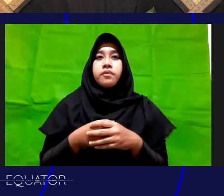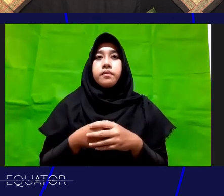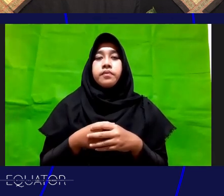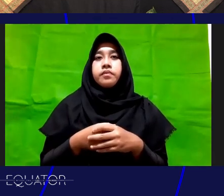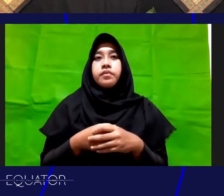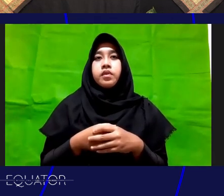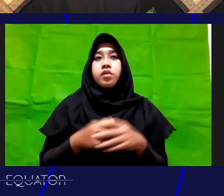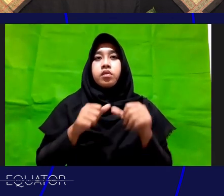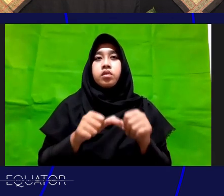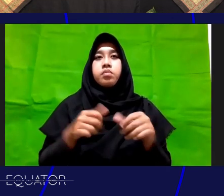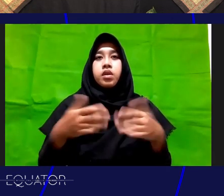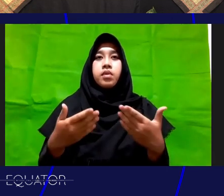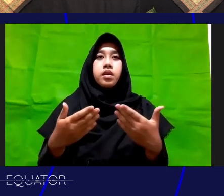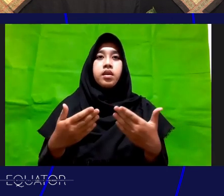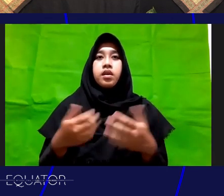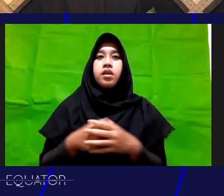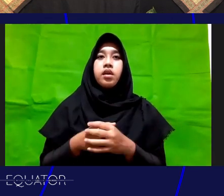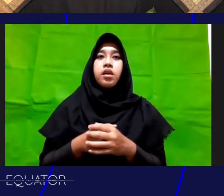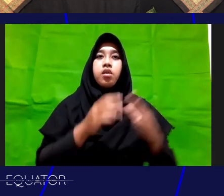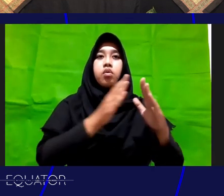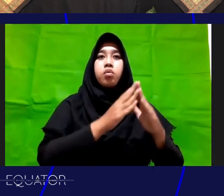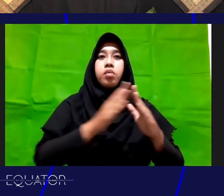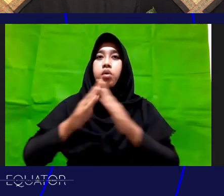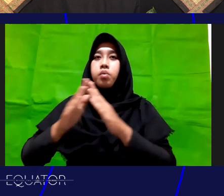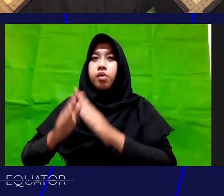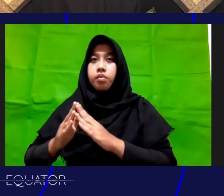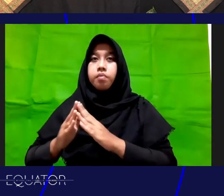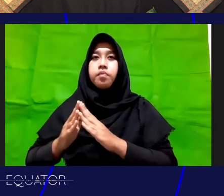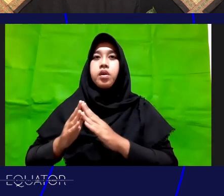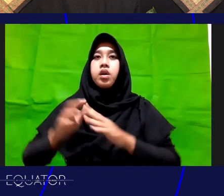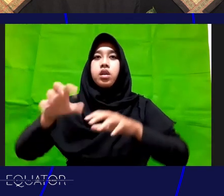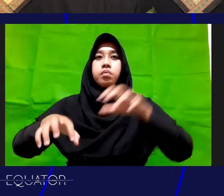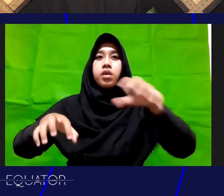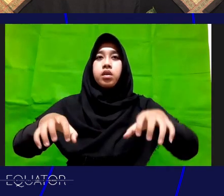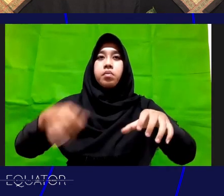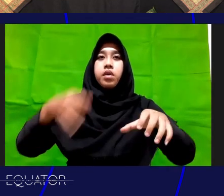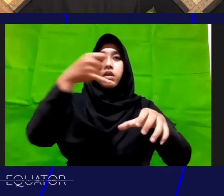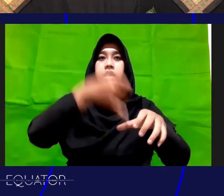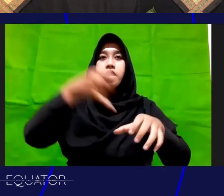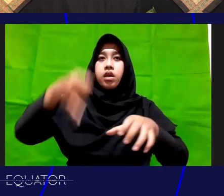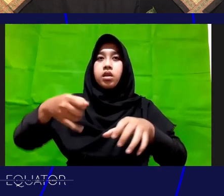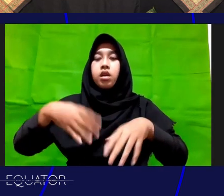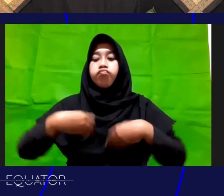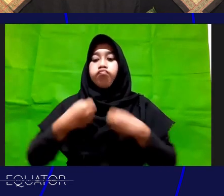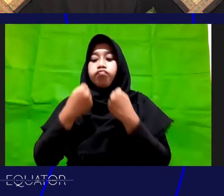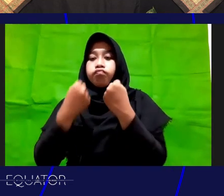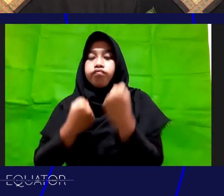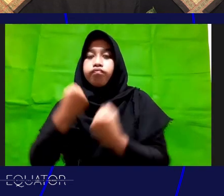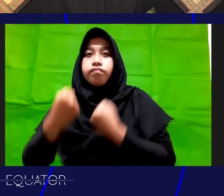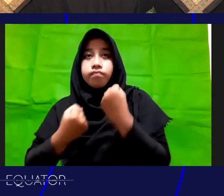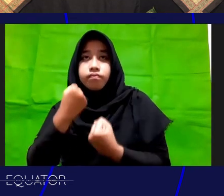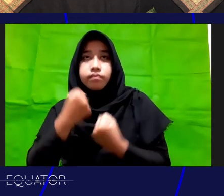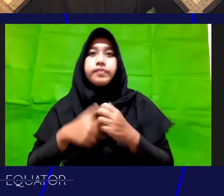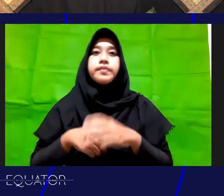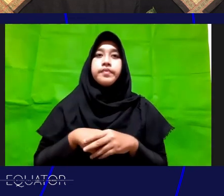that created a whole dynamics of power with the military dictatorships that happened. In the same year that the military dictatorship happened